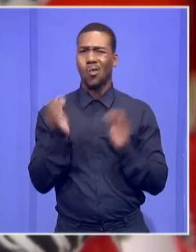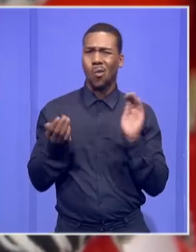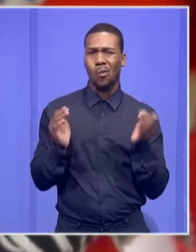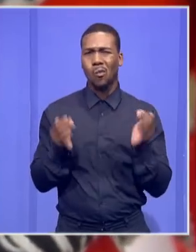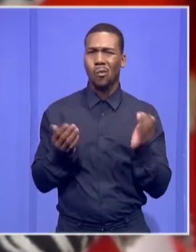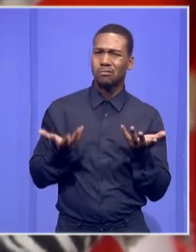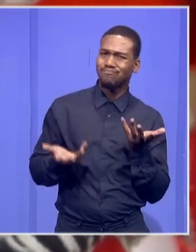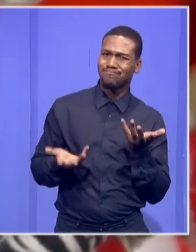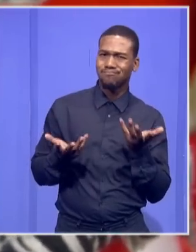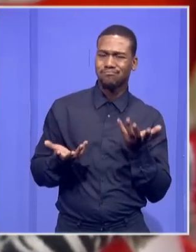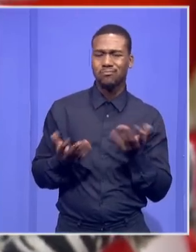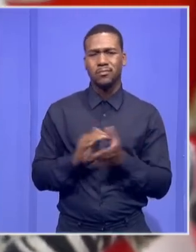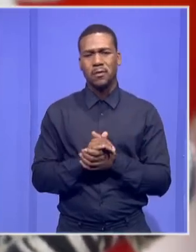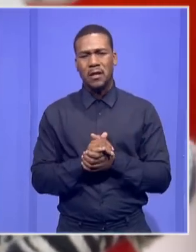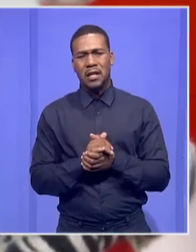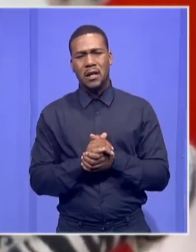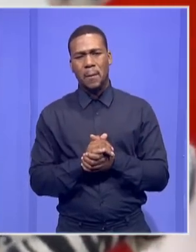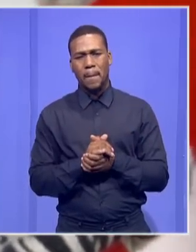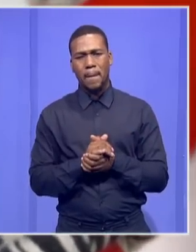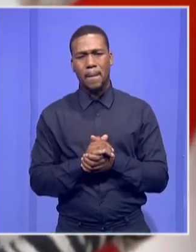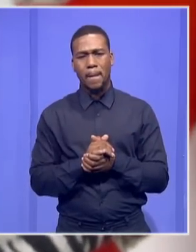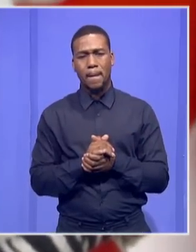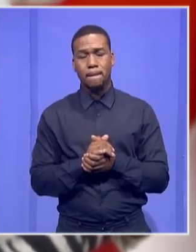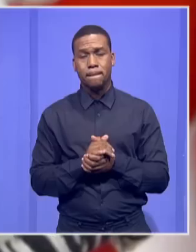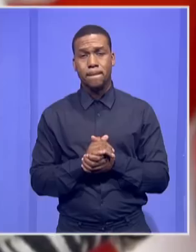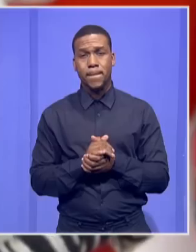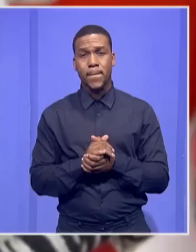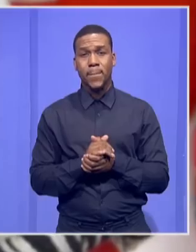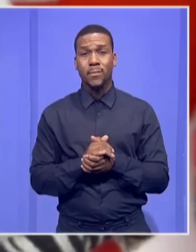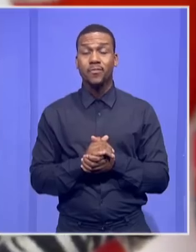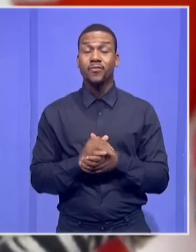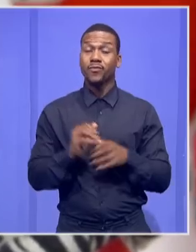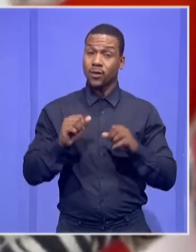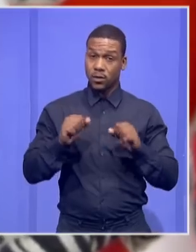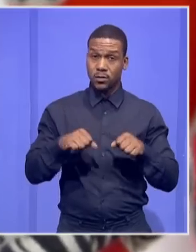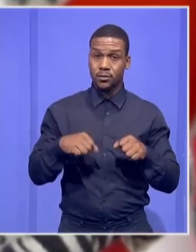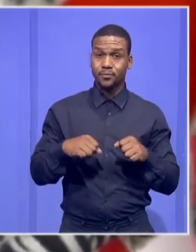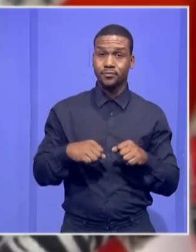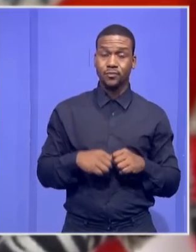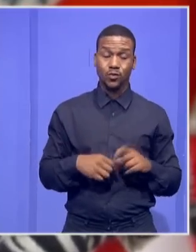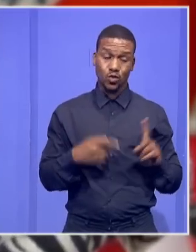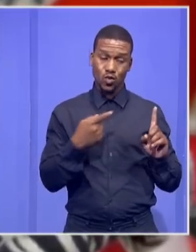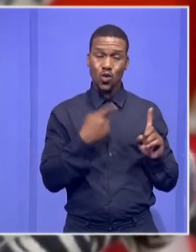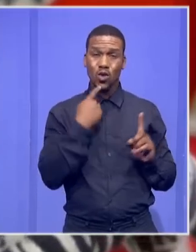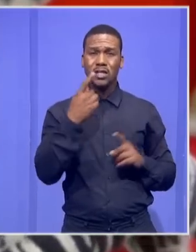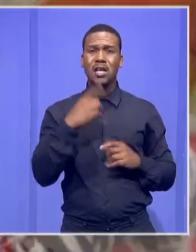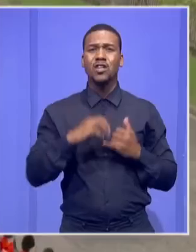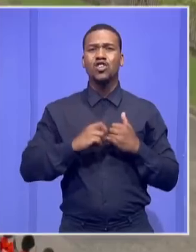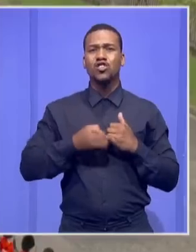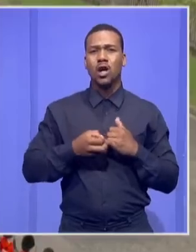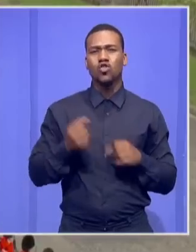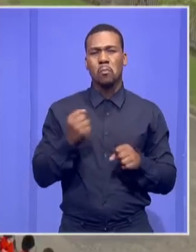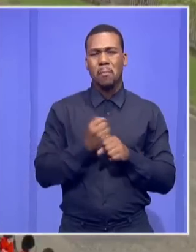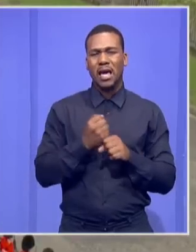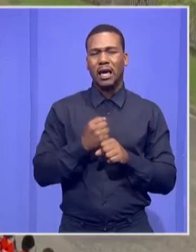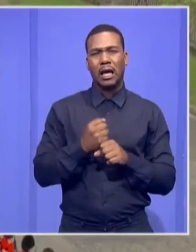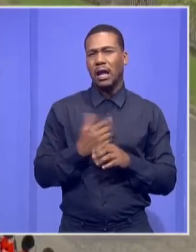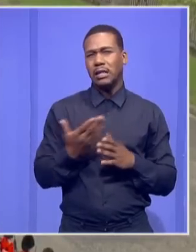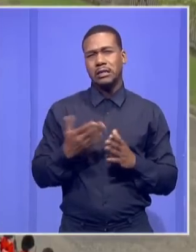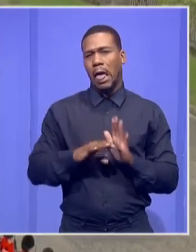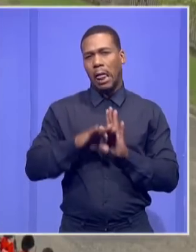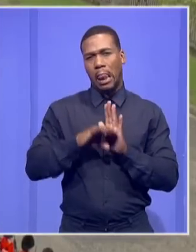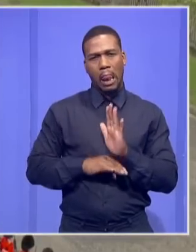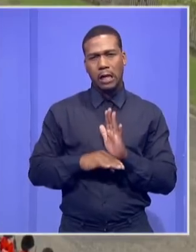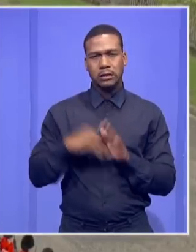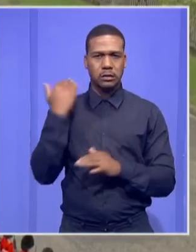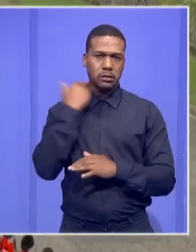Yeah, and that's all part of this aim to try and slim this down and to have this being less lavish and less extravagant. I say all of